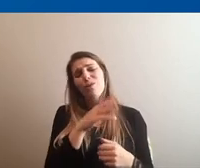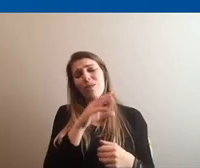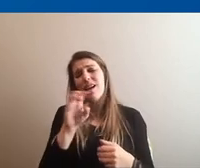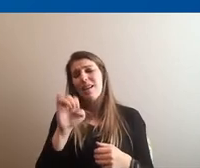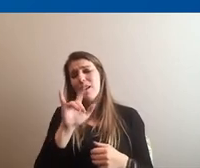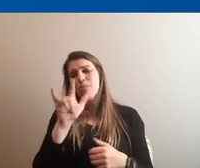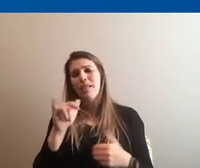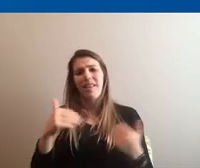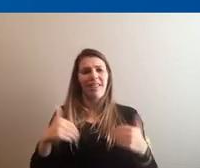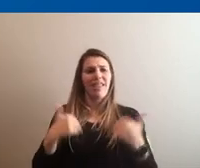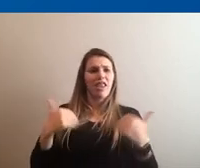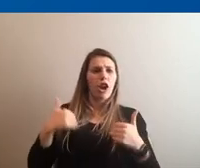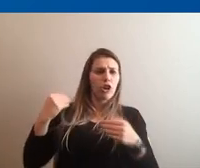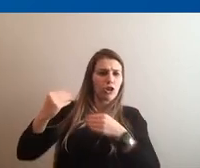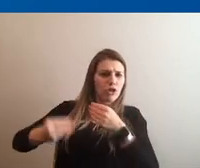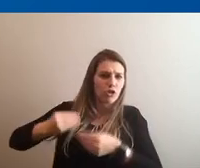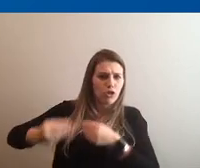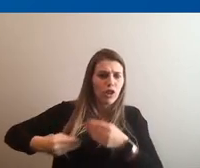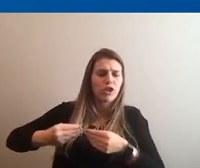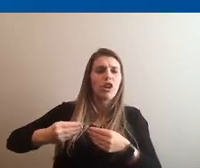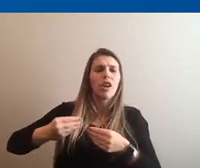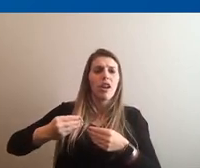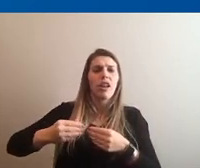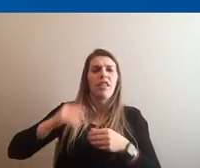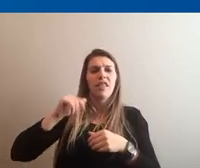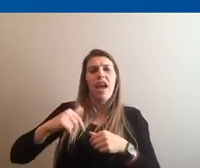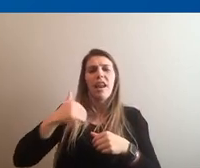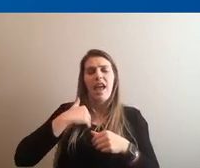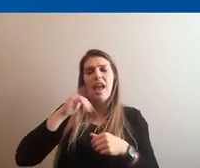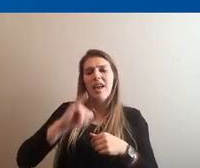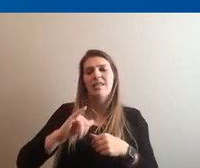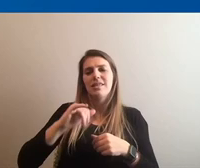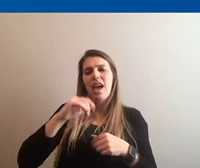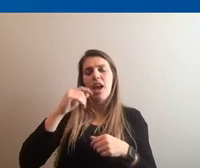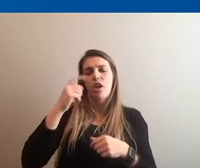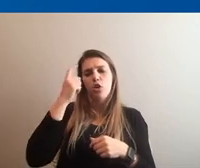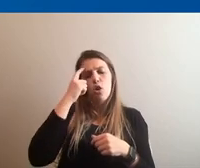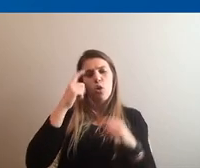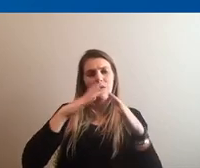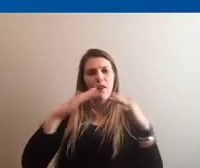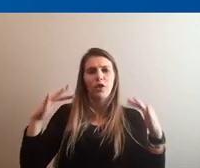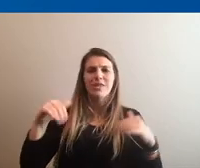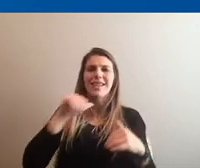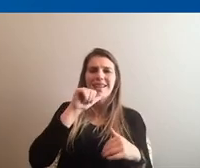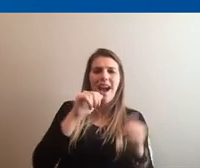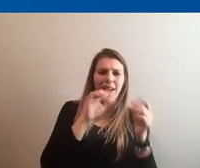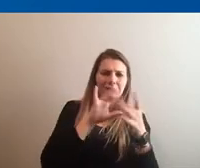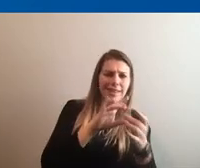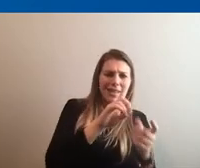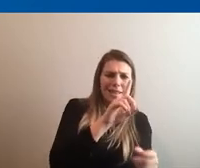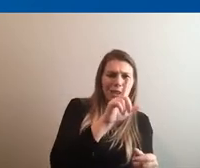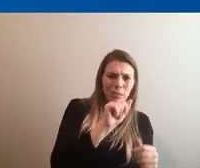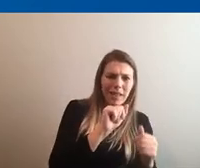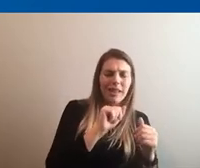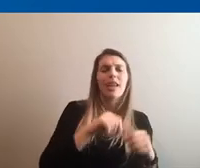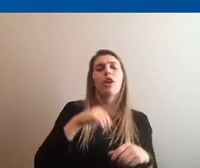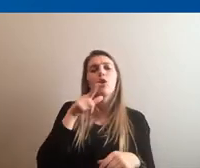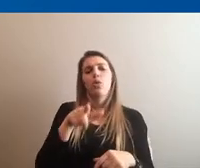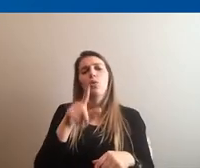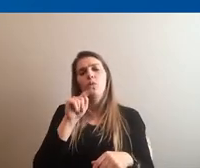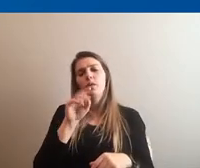younger generation, the generation raised on neurodiversity, not on disability. Tom Golisano, you